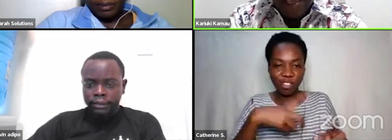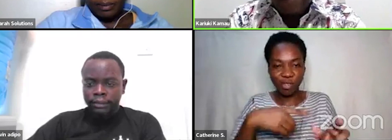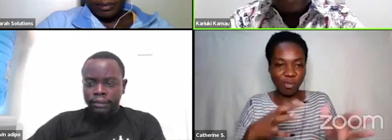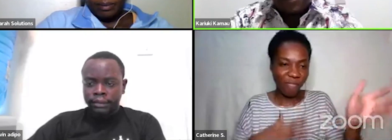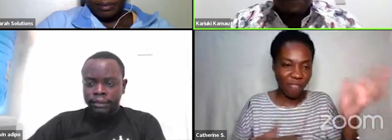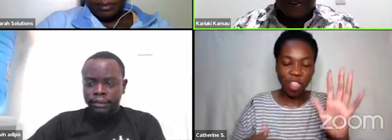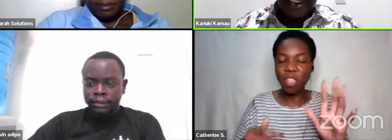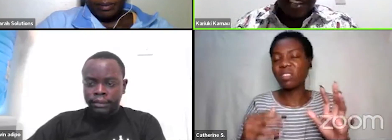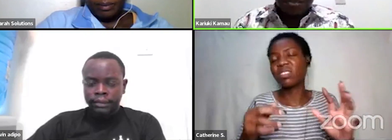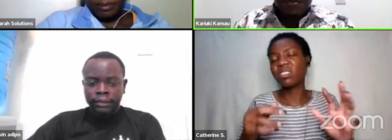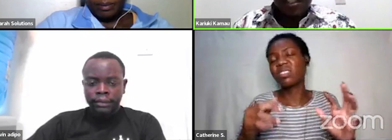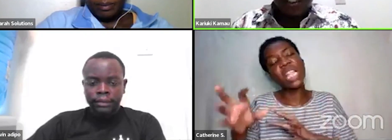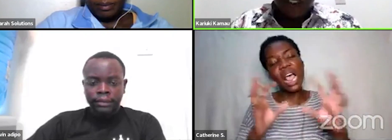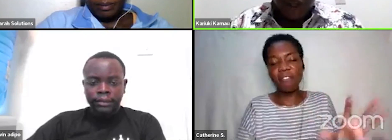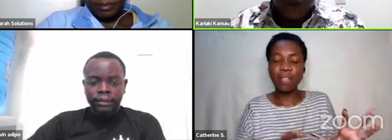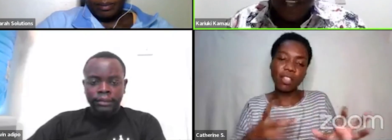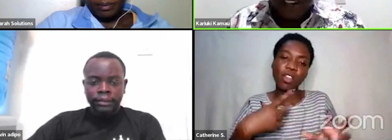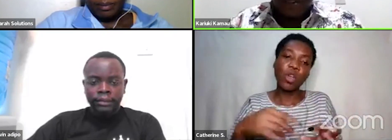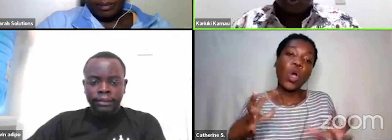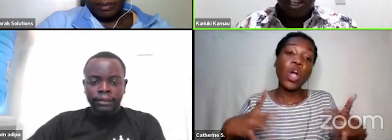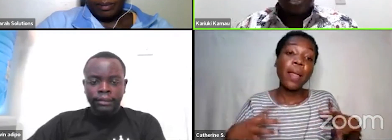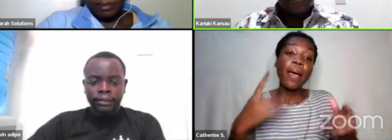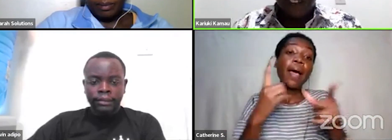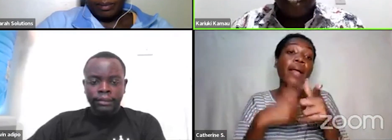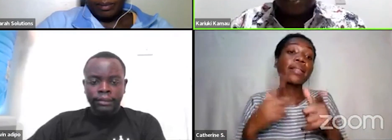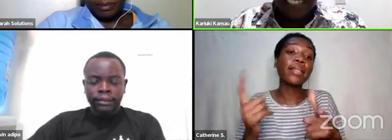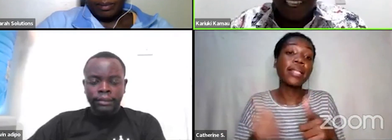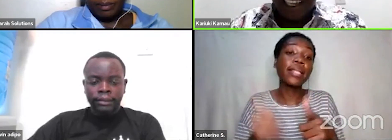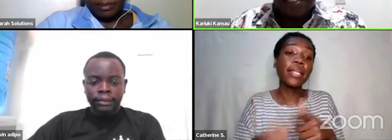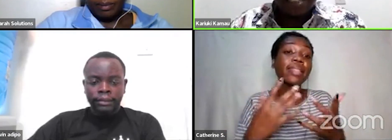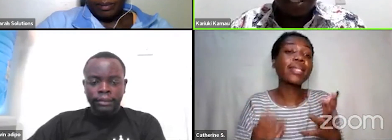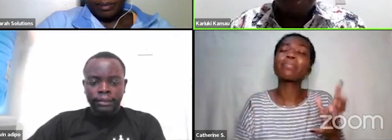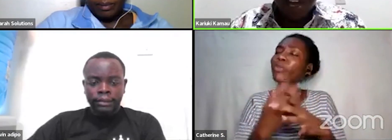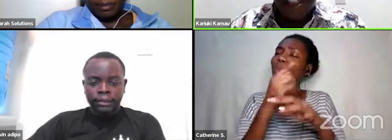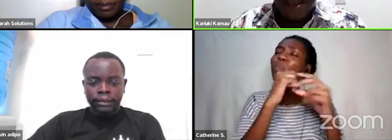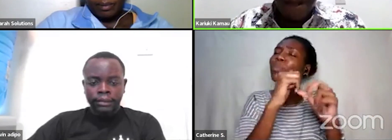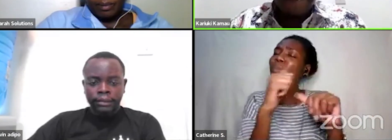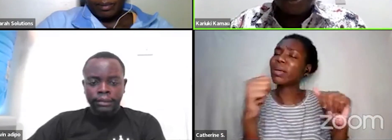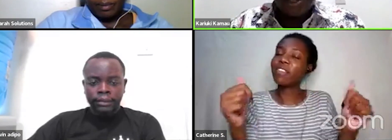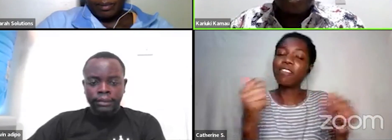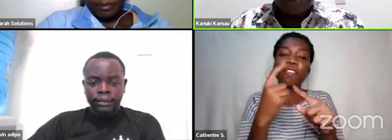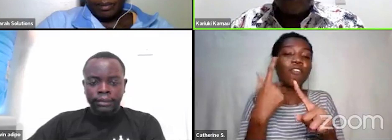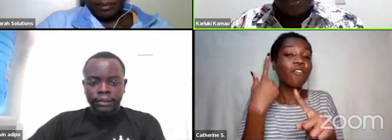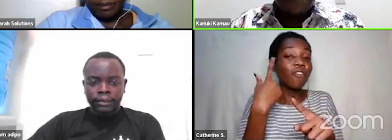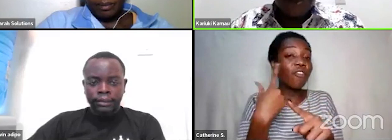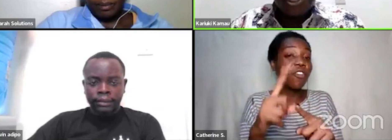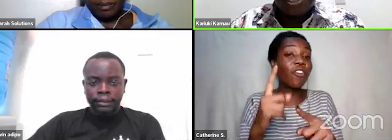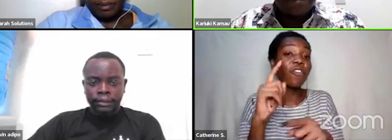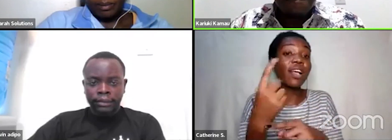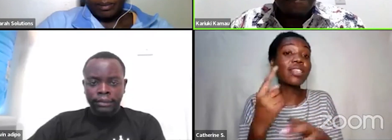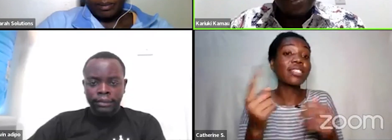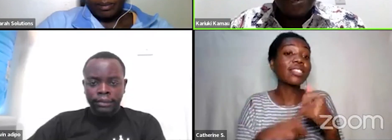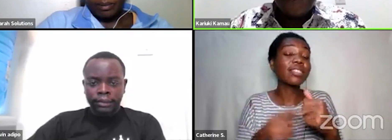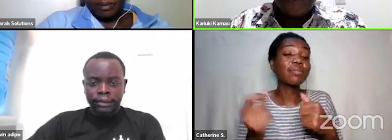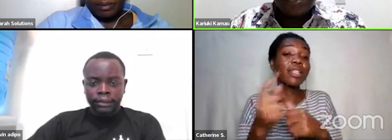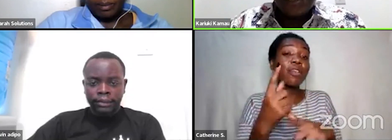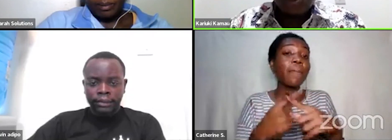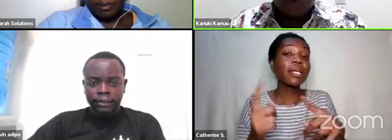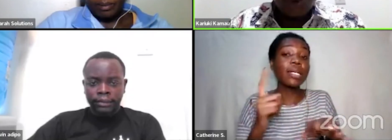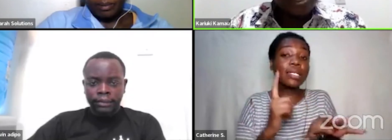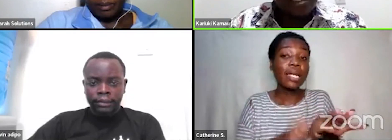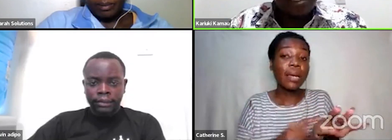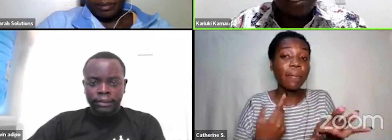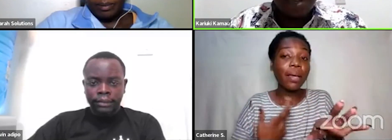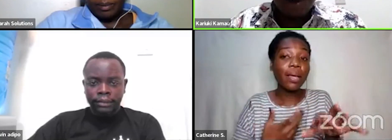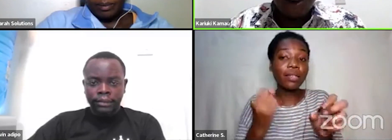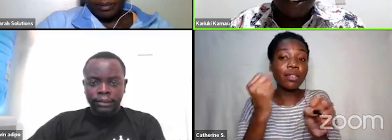holidays. And the product picked very well during the first 6 months. But when now we approach the main festive